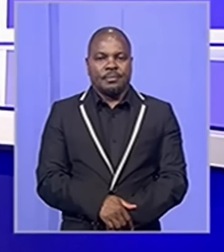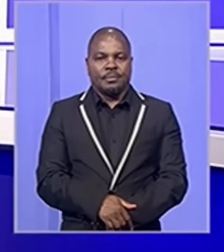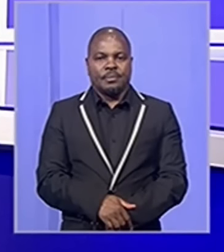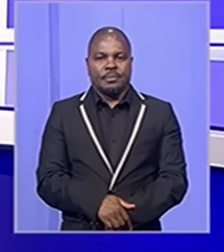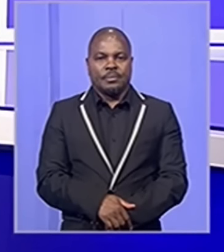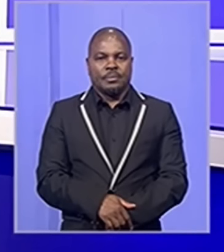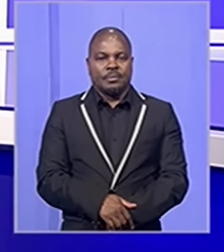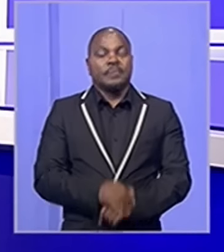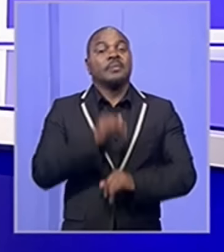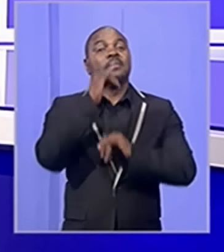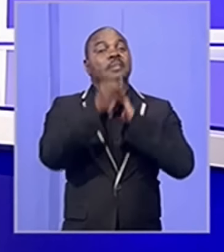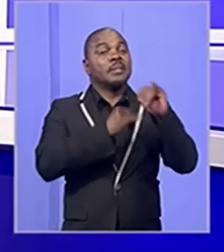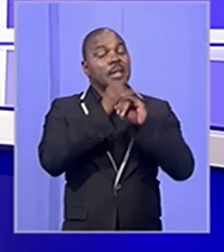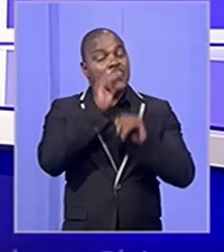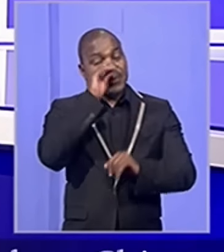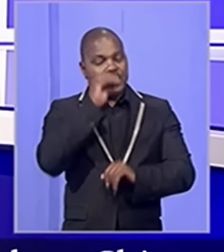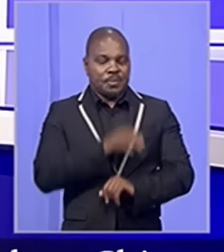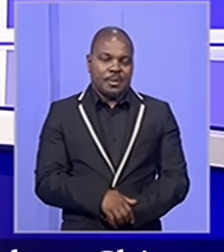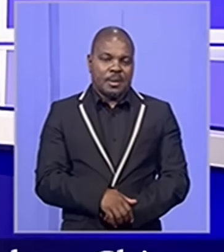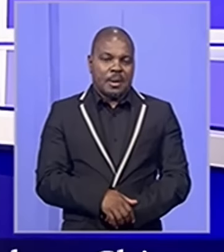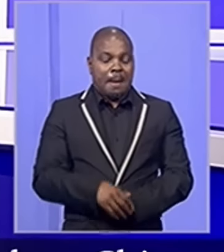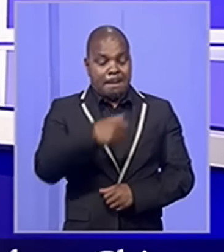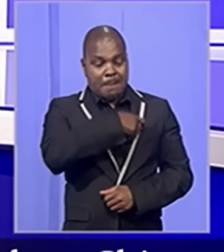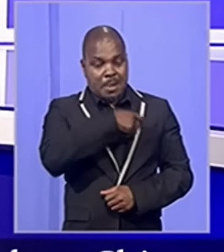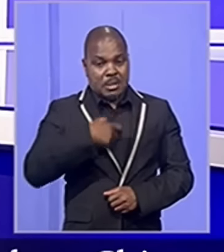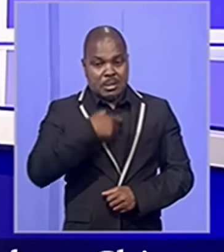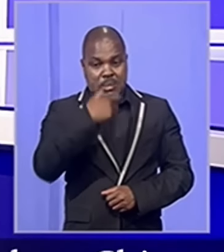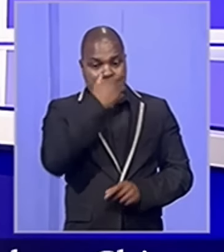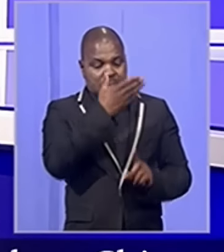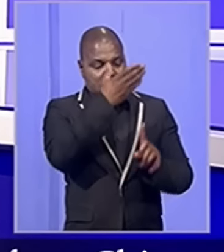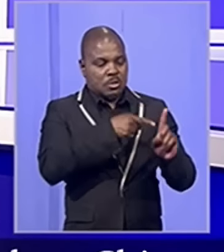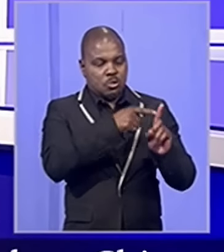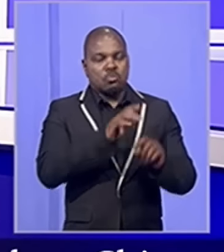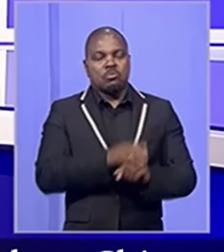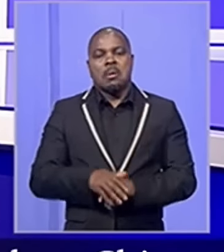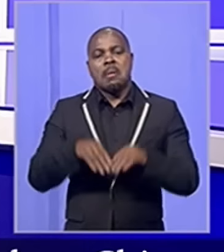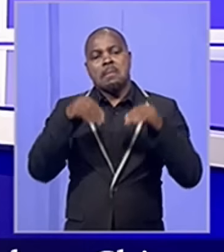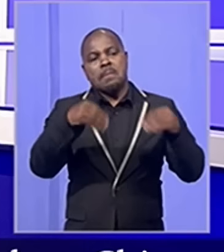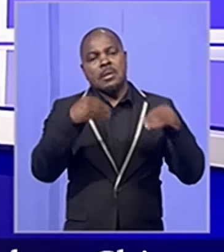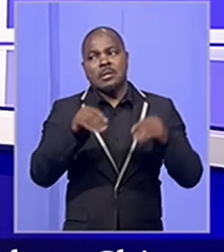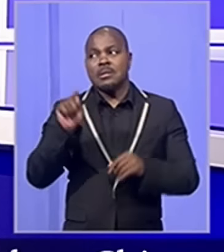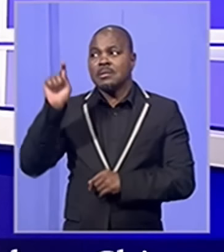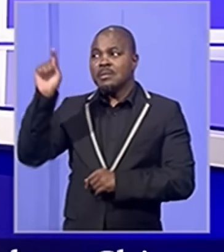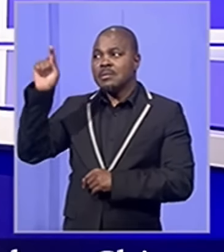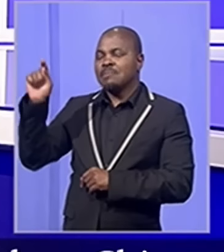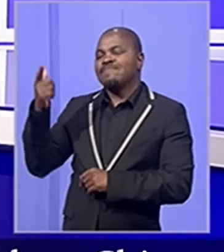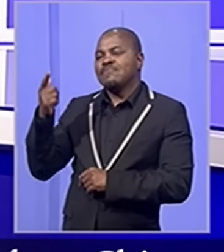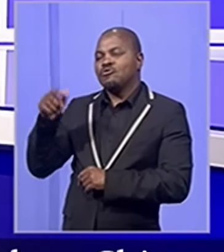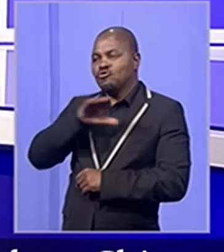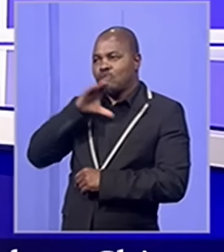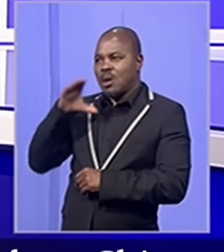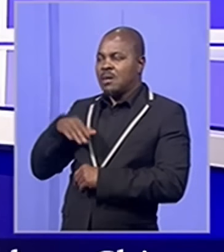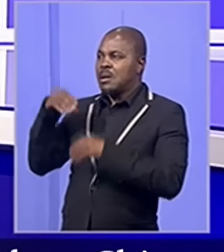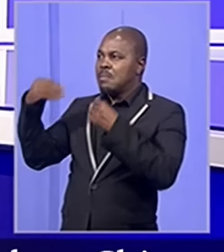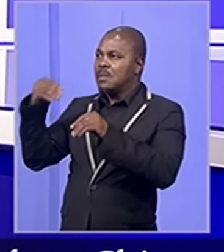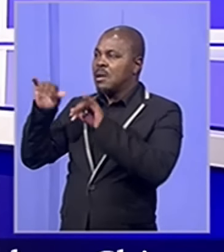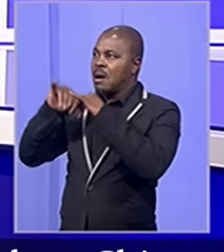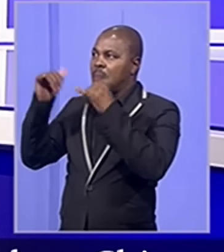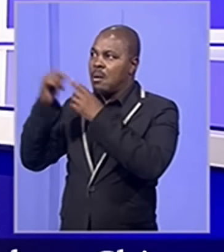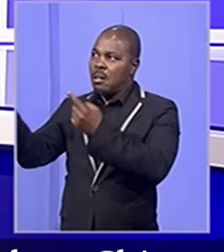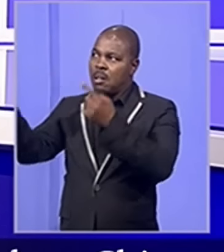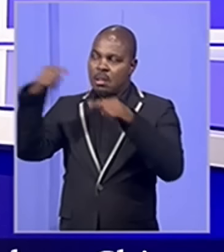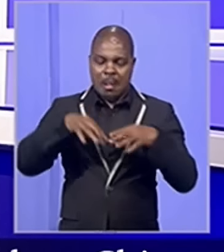Mo go tsa boditšhaba moporesidente Cyril Ramaphosa o akgotse borakgwebo ba naga ya China ba ba beeleditseng mono Afrika